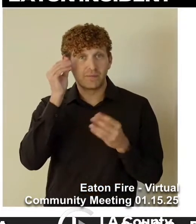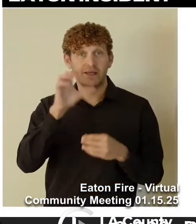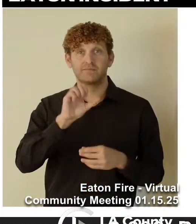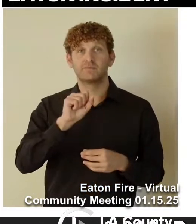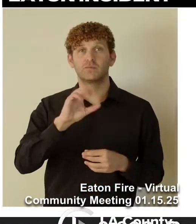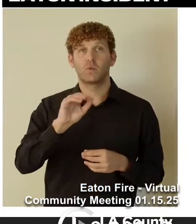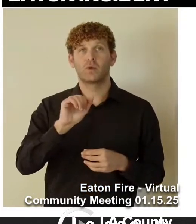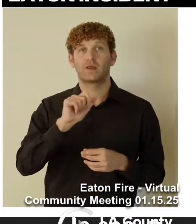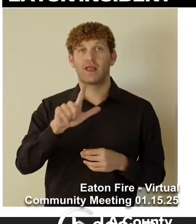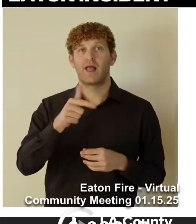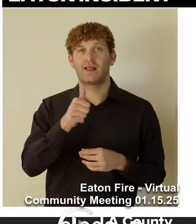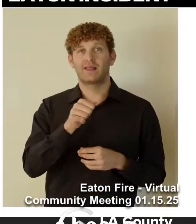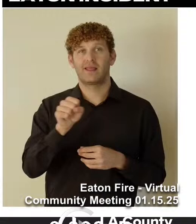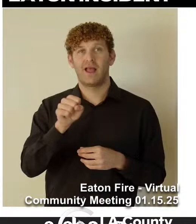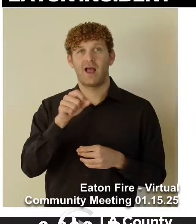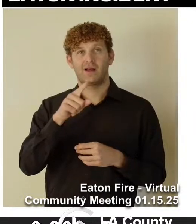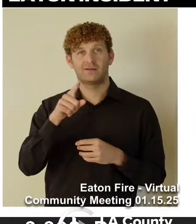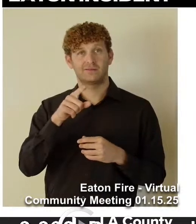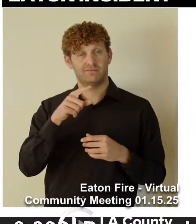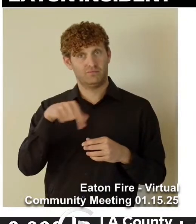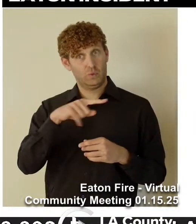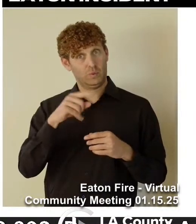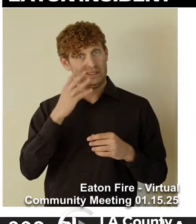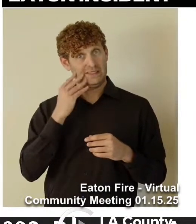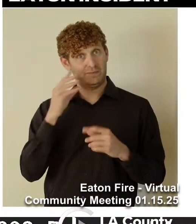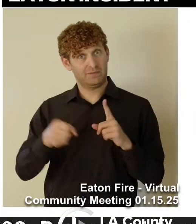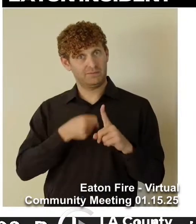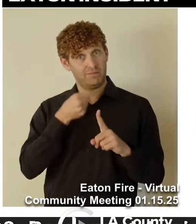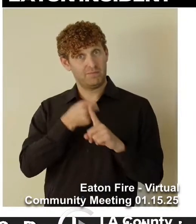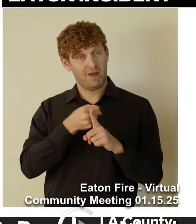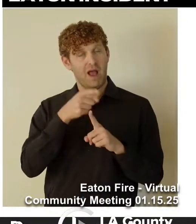areas affected by the Eaton fire, please visit